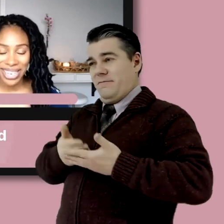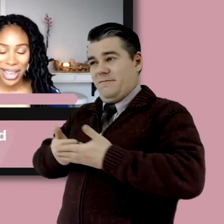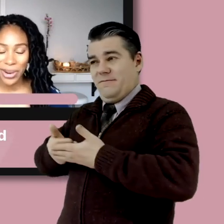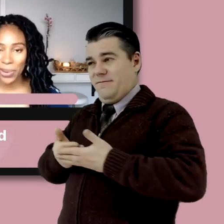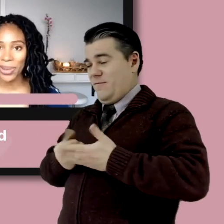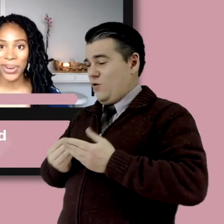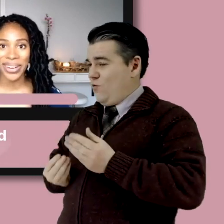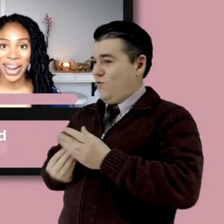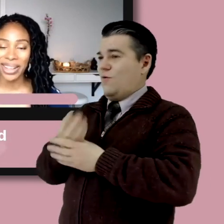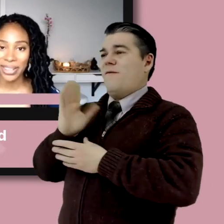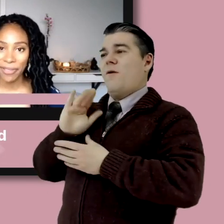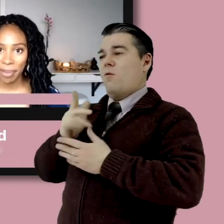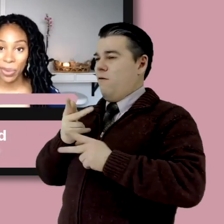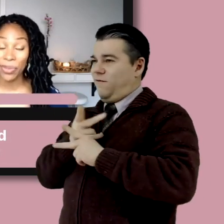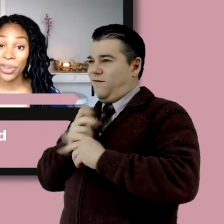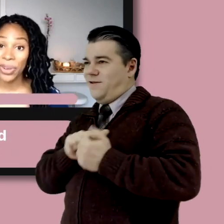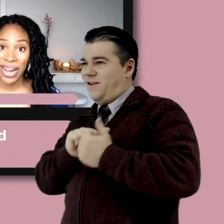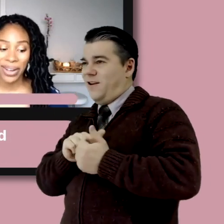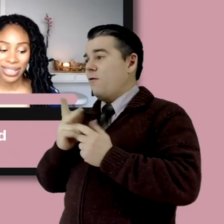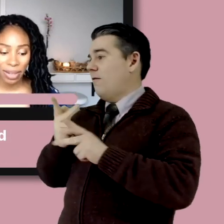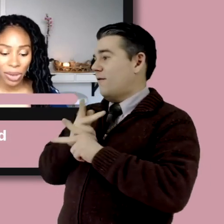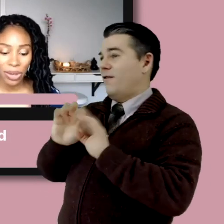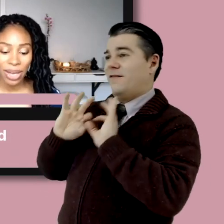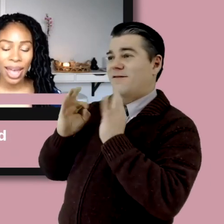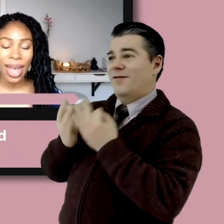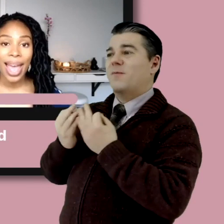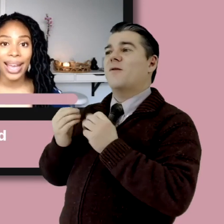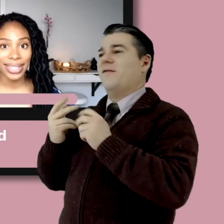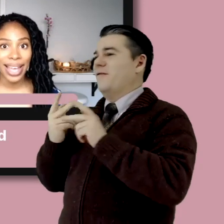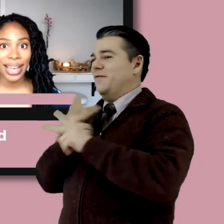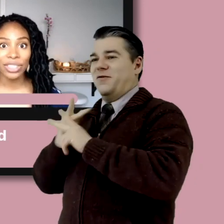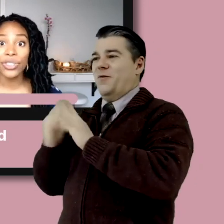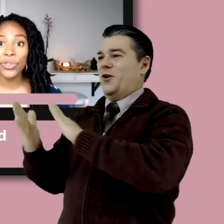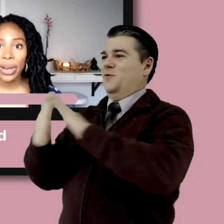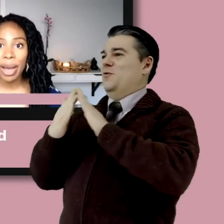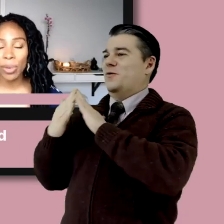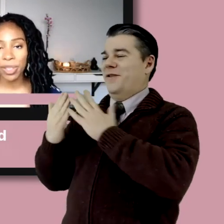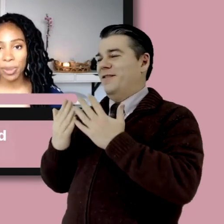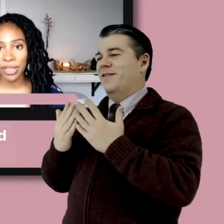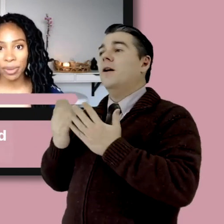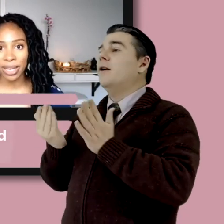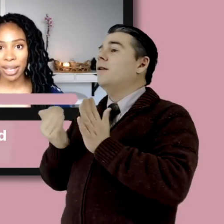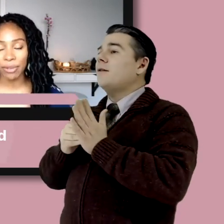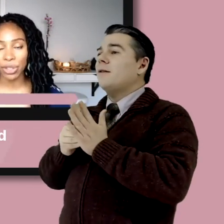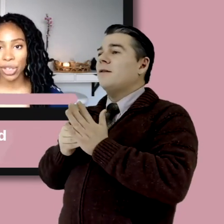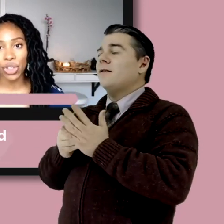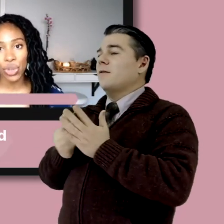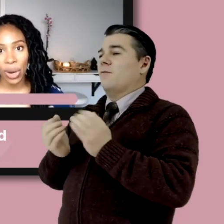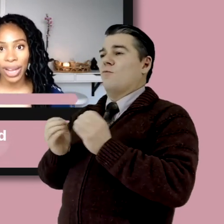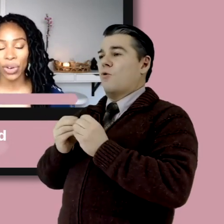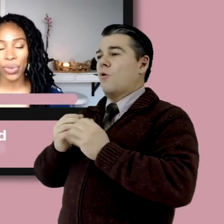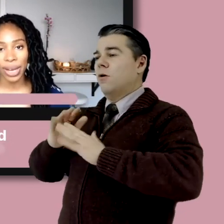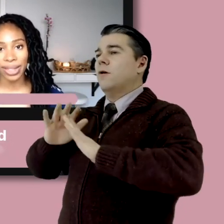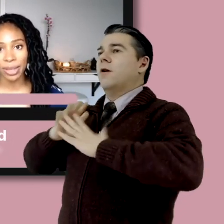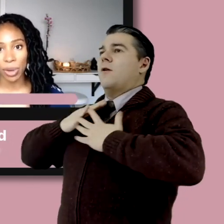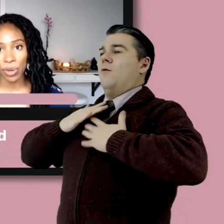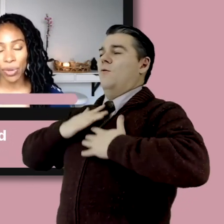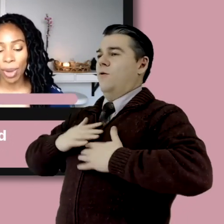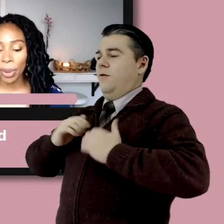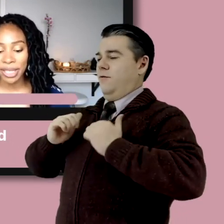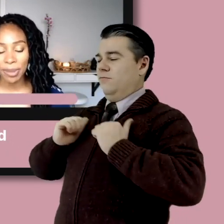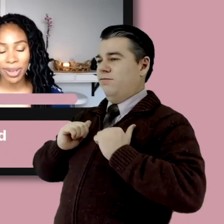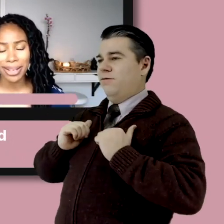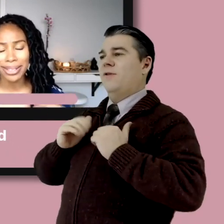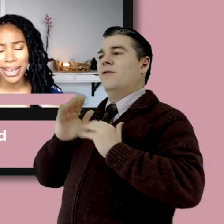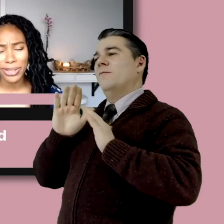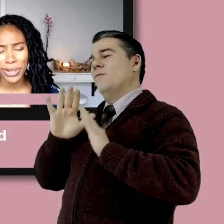out together. We'll figure it out as a family. We'll figure it out as a community. And again, just freeing up more space for myself to enjoy and create these beautiful